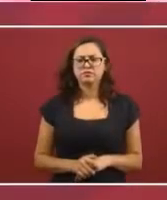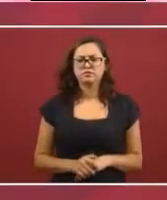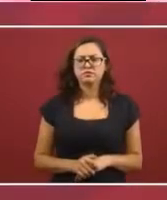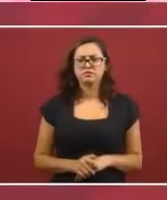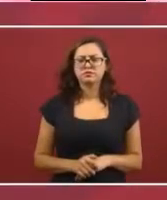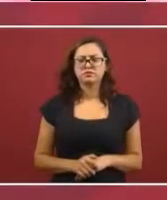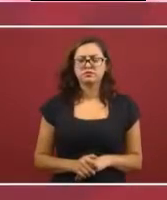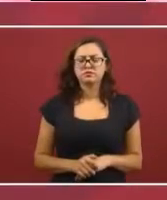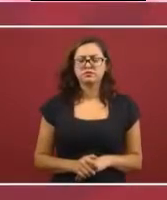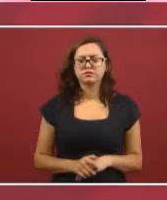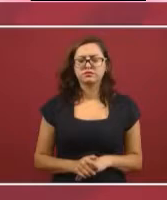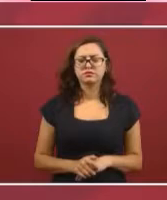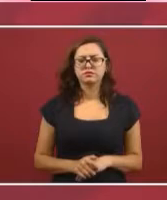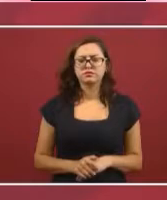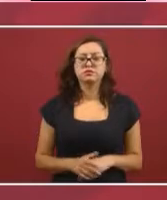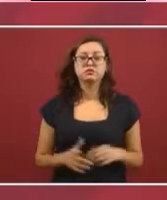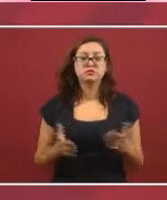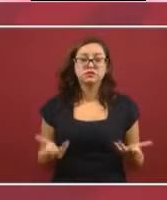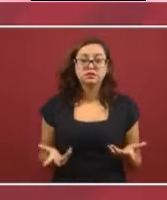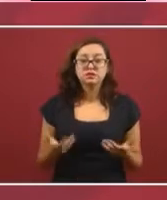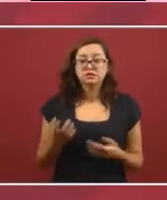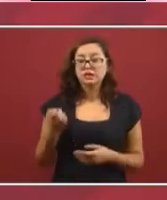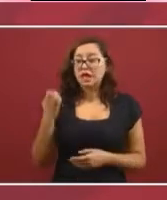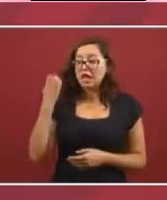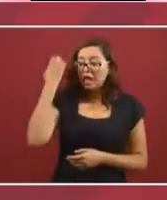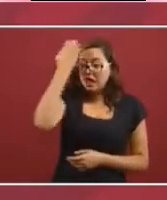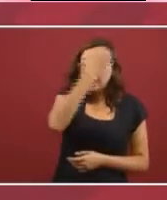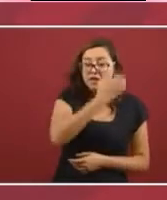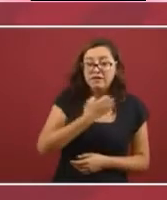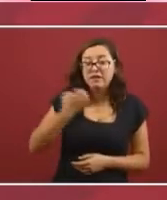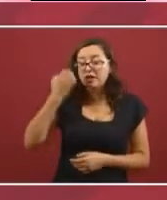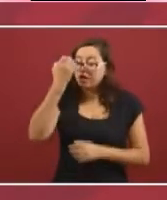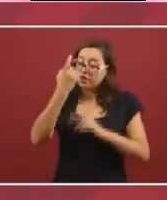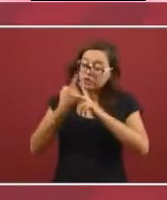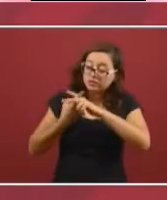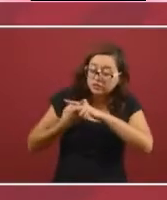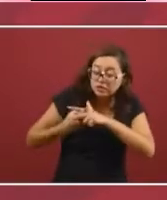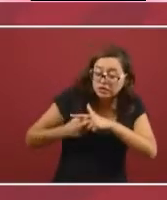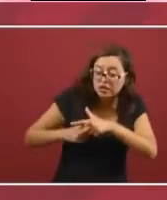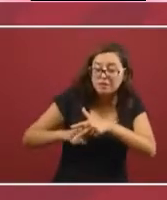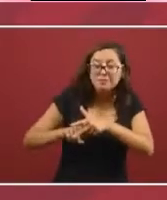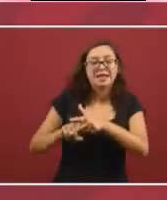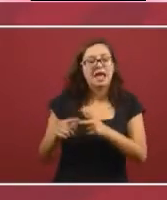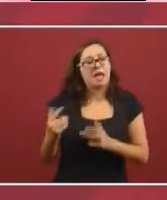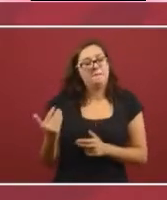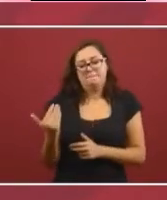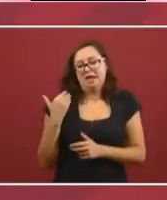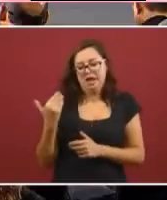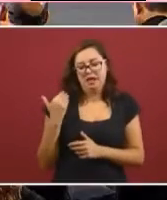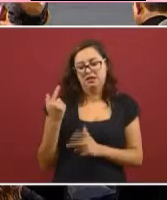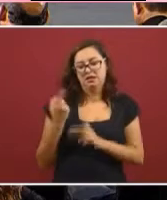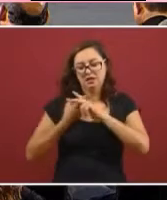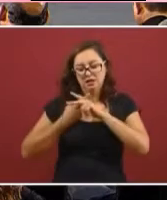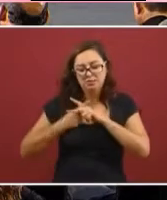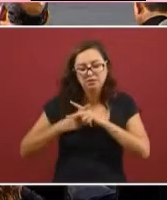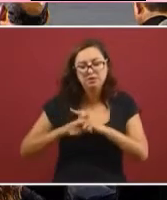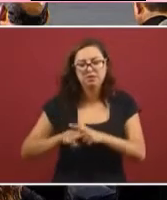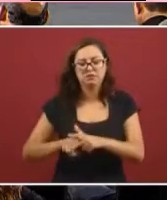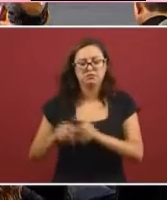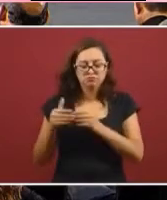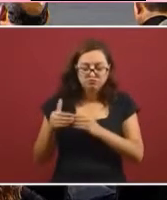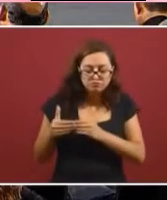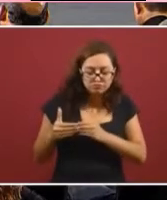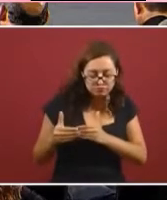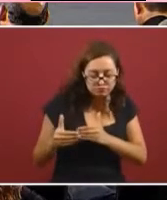And the process was just beginning for the exams. Es importante aclarar, it's important to